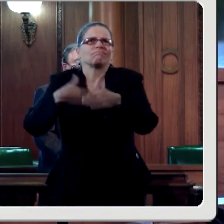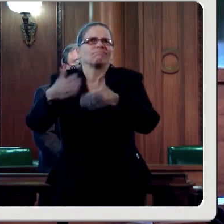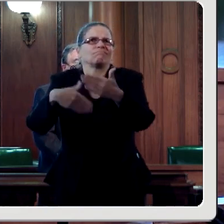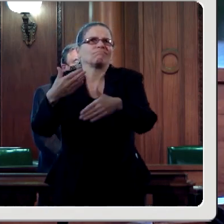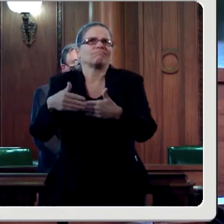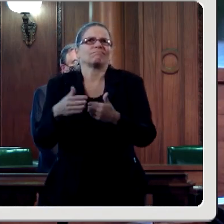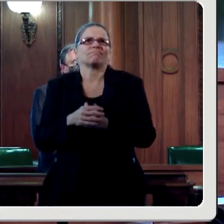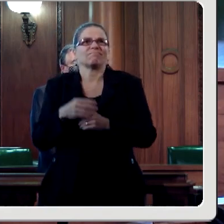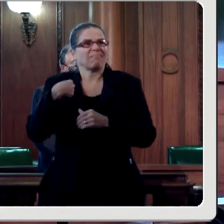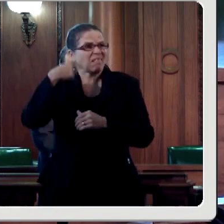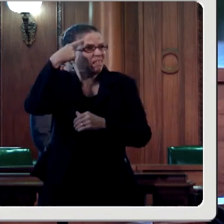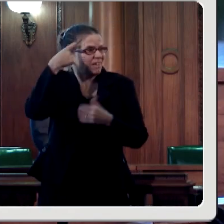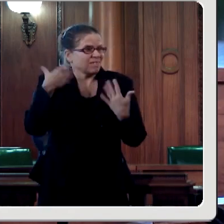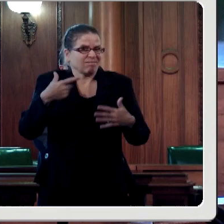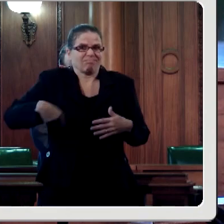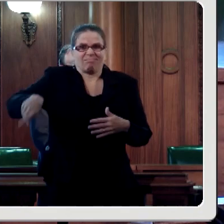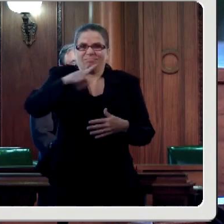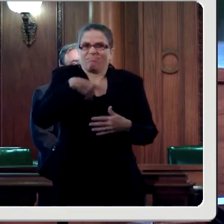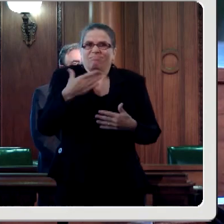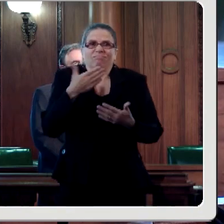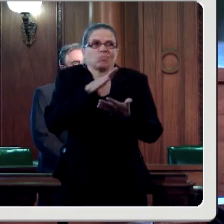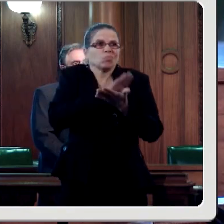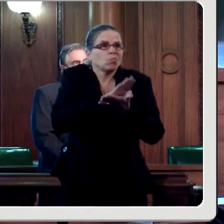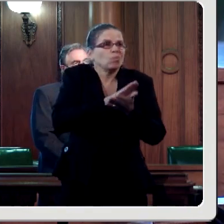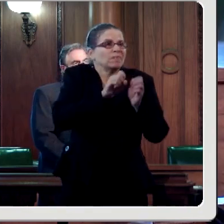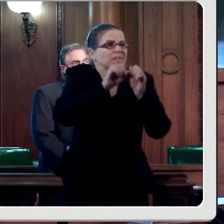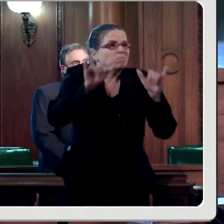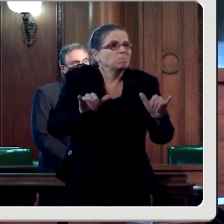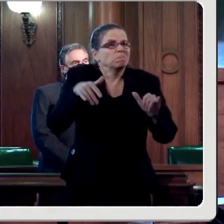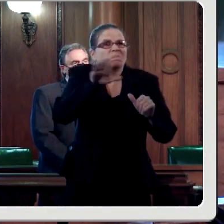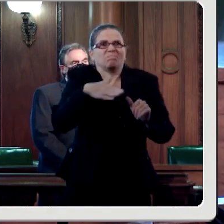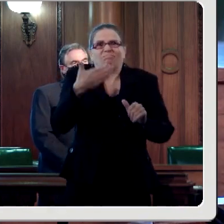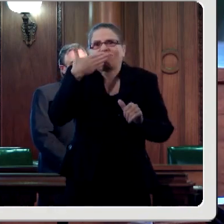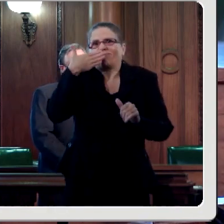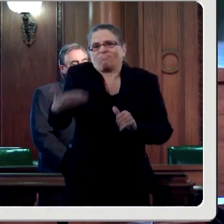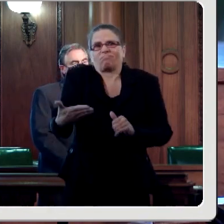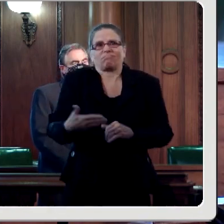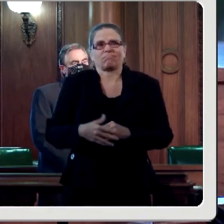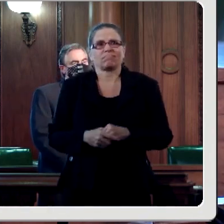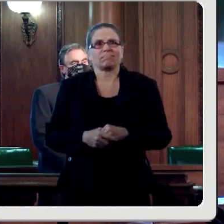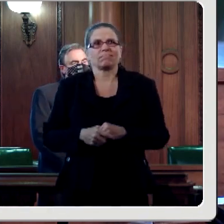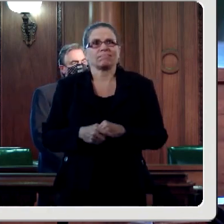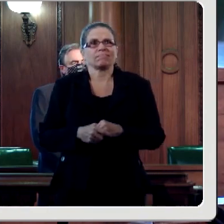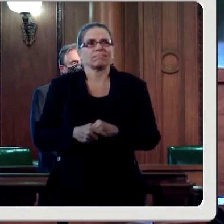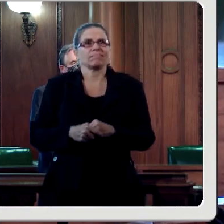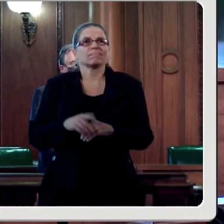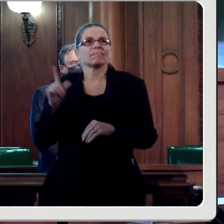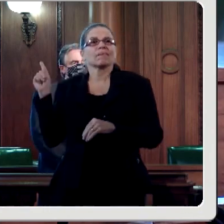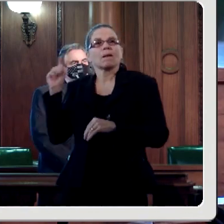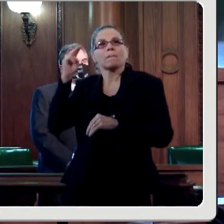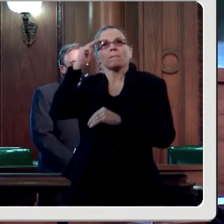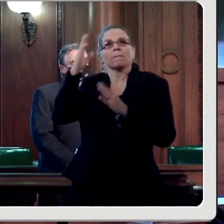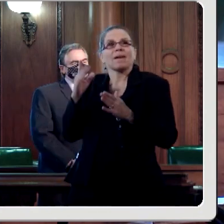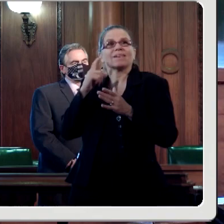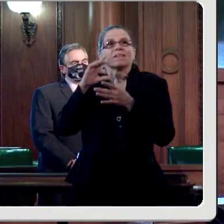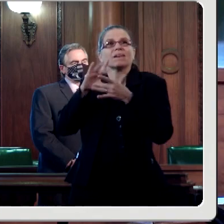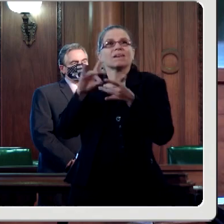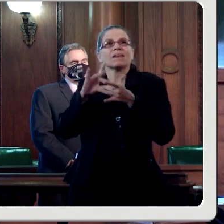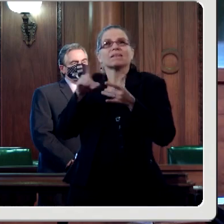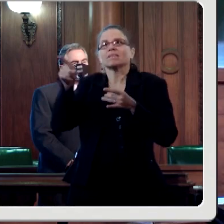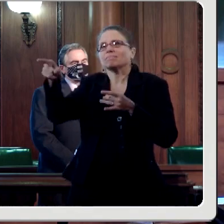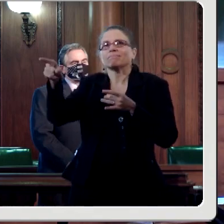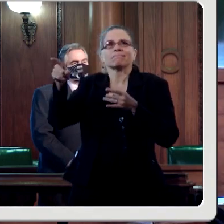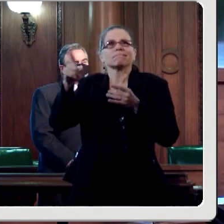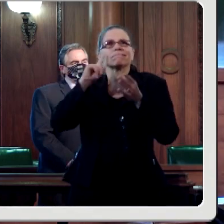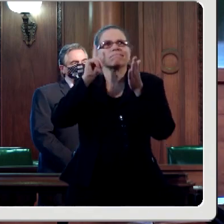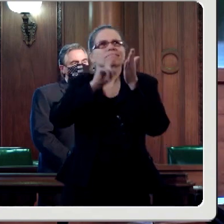As the Mayor said earlier, O'Reilly, Talbot, and Ocon, Bob Kirshner is working on our buildings, on our ventilation systems. Again, we don't have